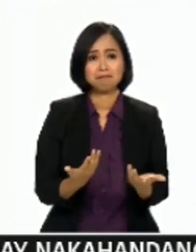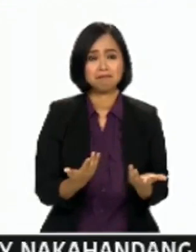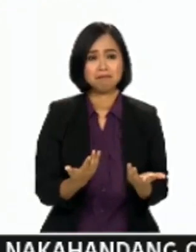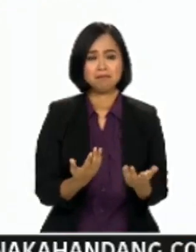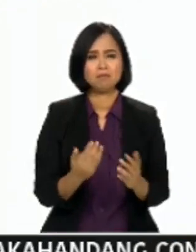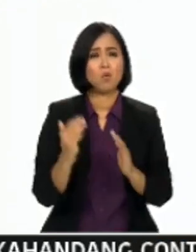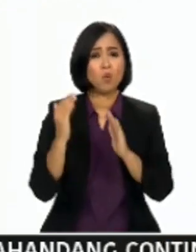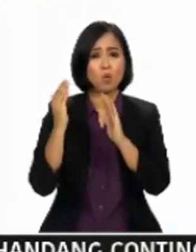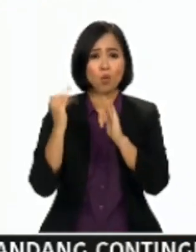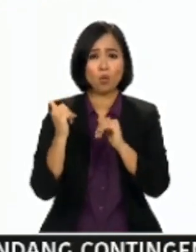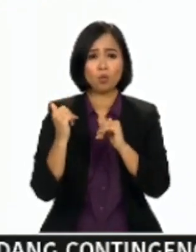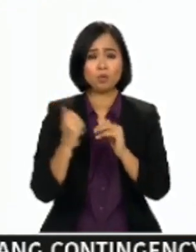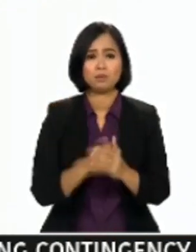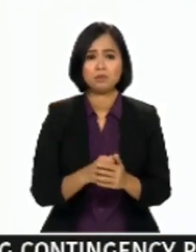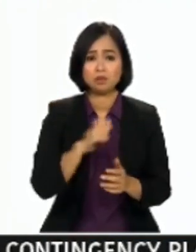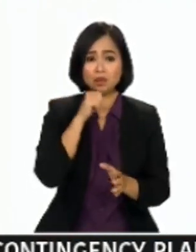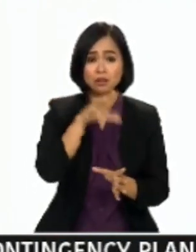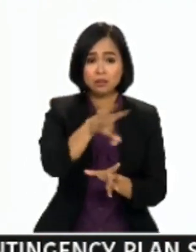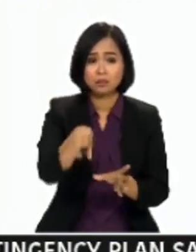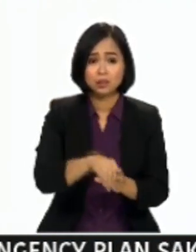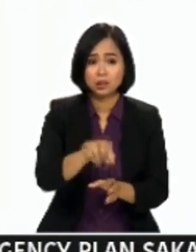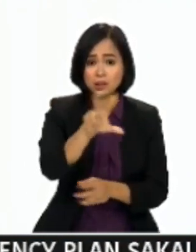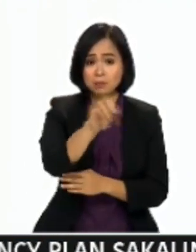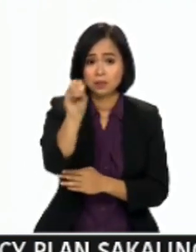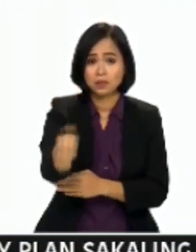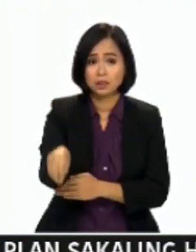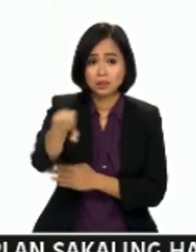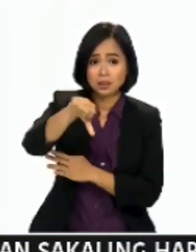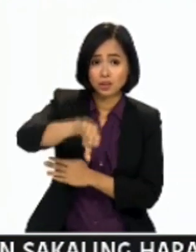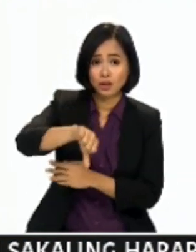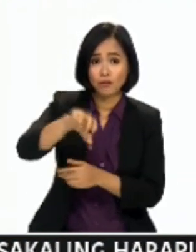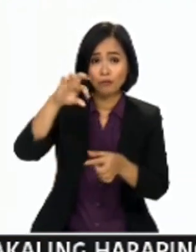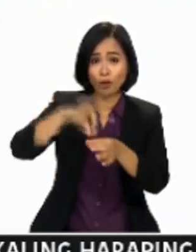sana hindi kayo included sa 3%,